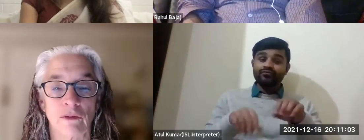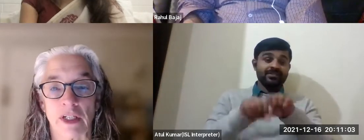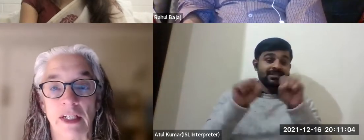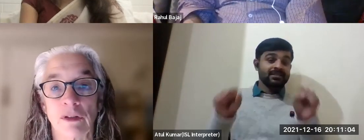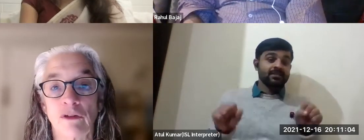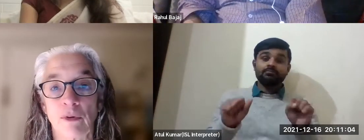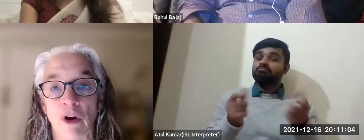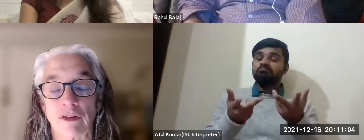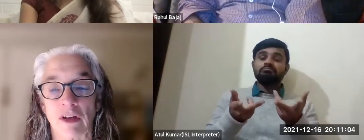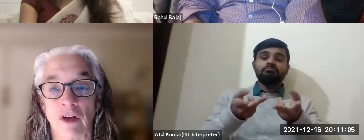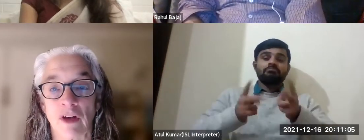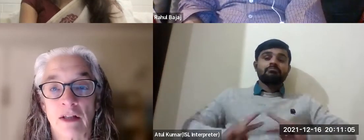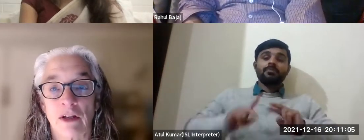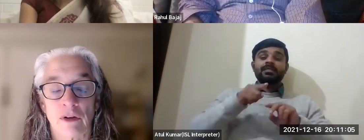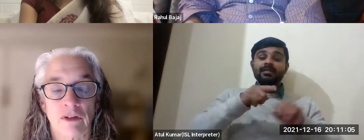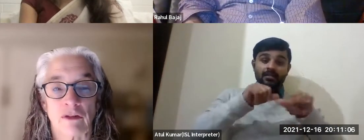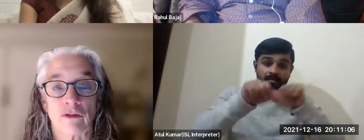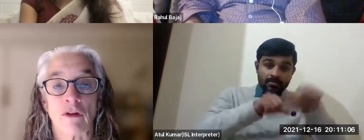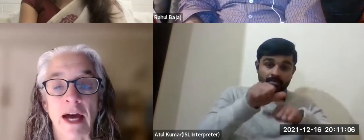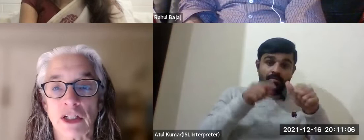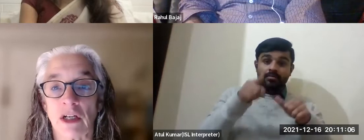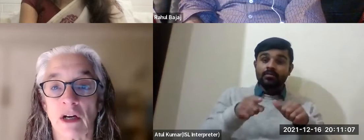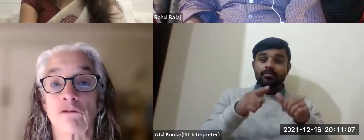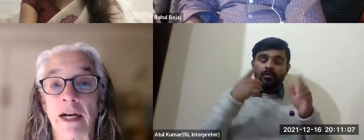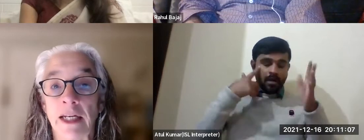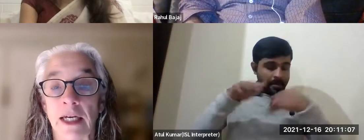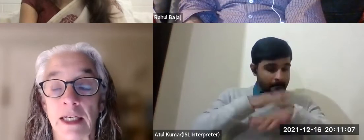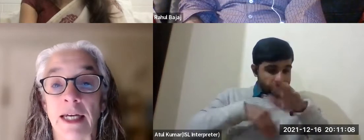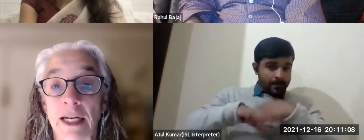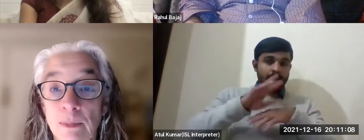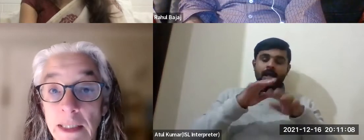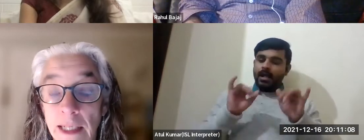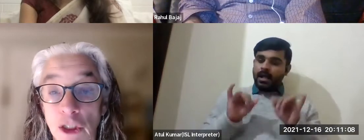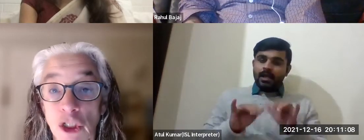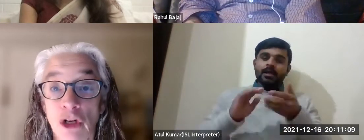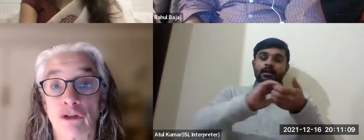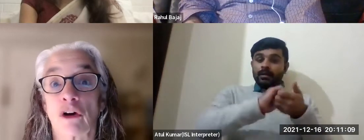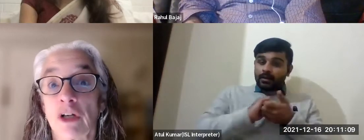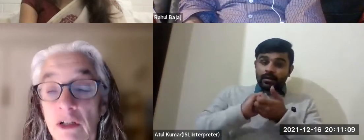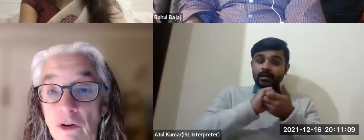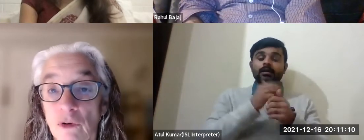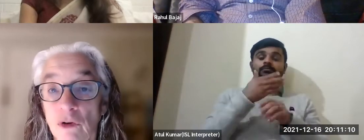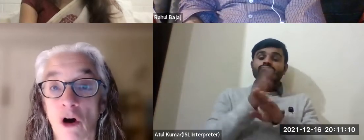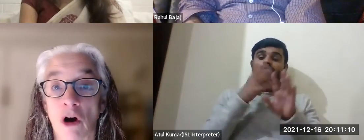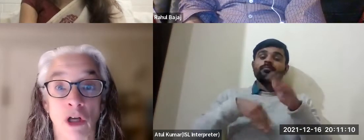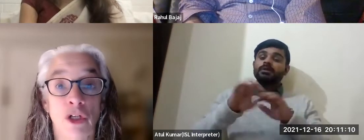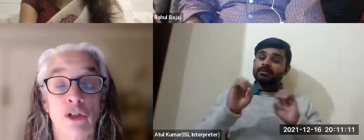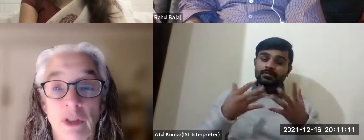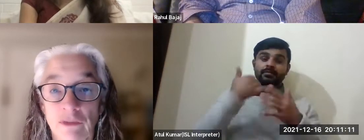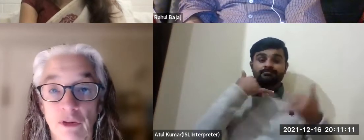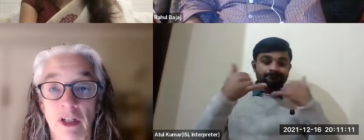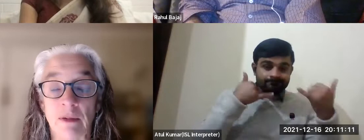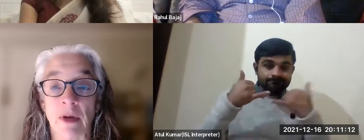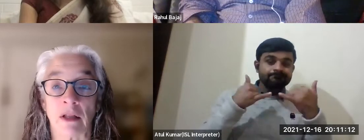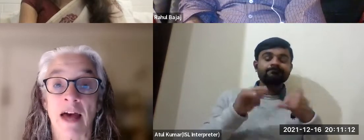take over. Here in this process, there is a strategy of writing an engagement letter, starting a phone call,